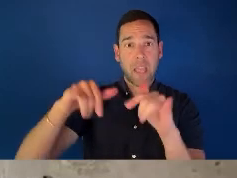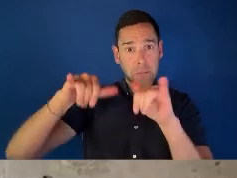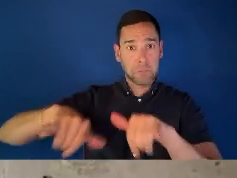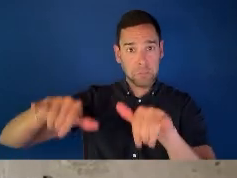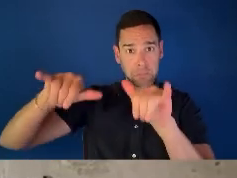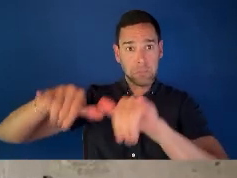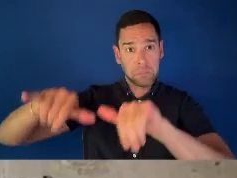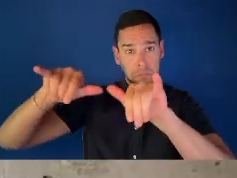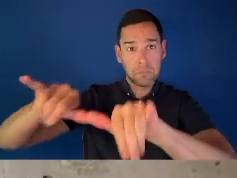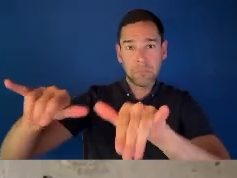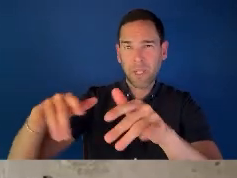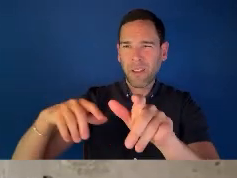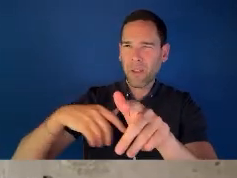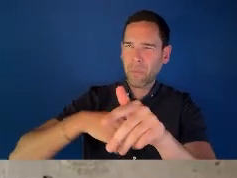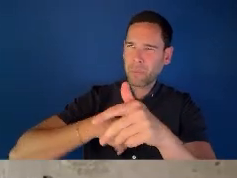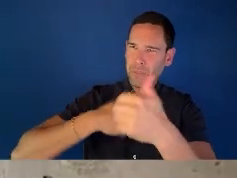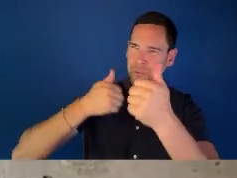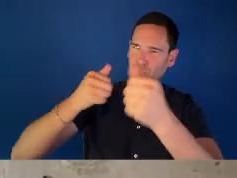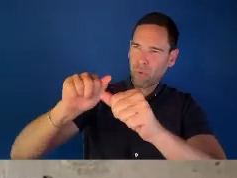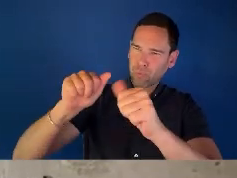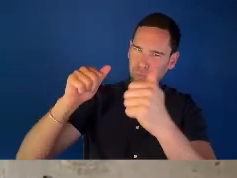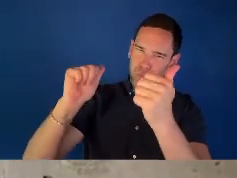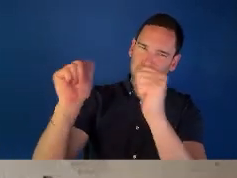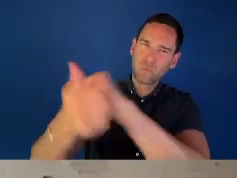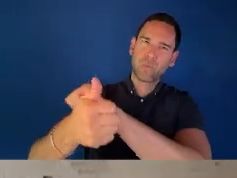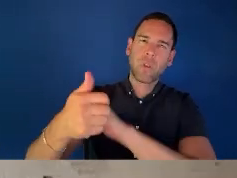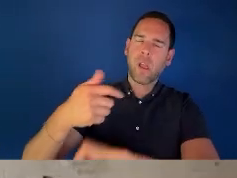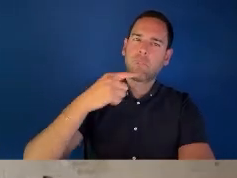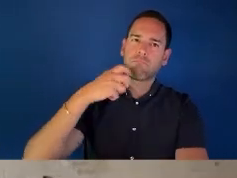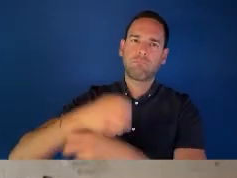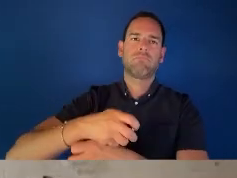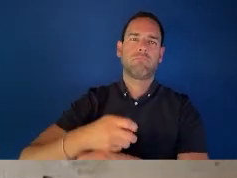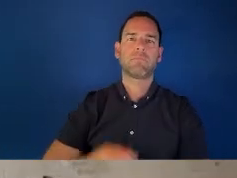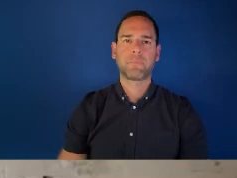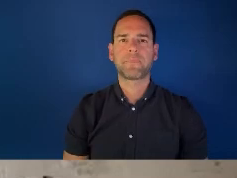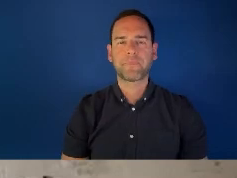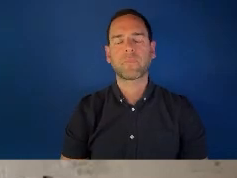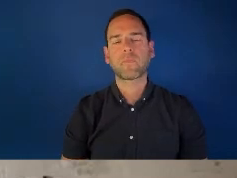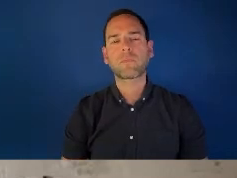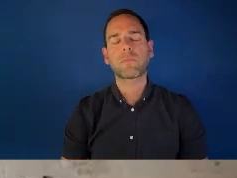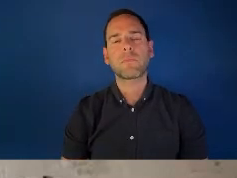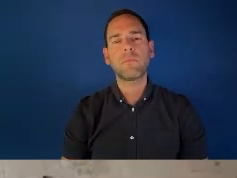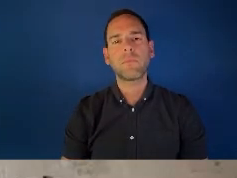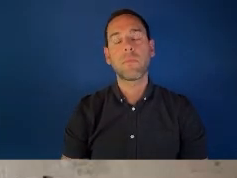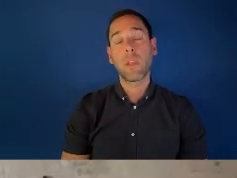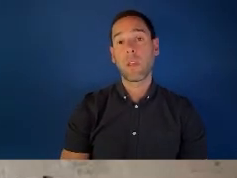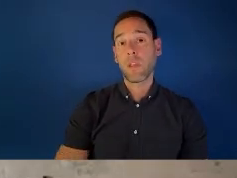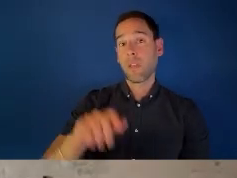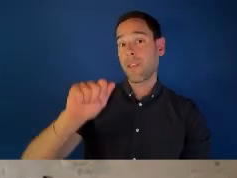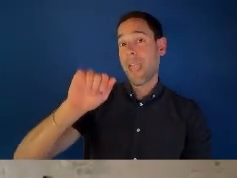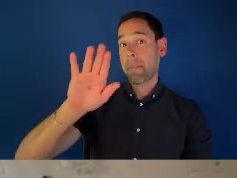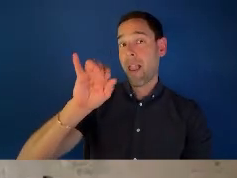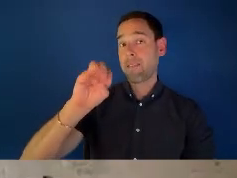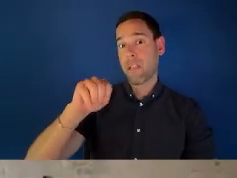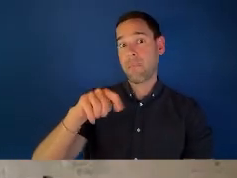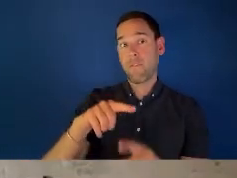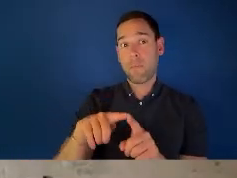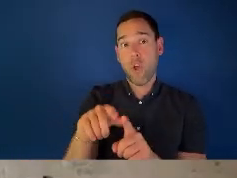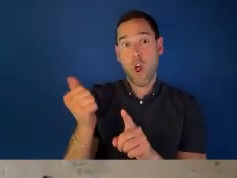that I interact with and know, I don't really experience much ableism. Often I'm met with a sort